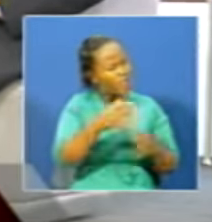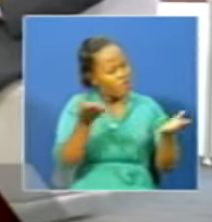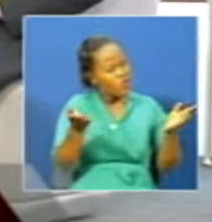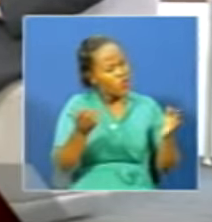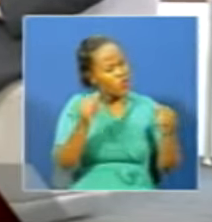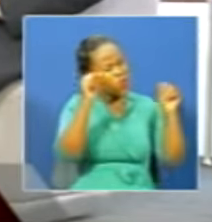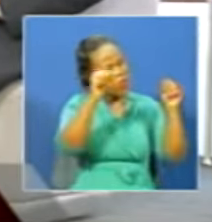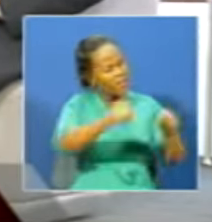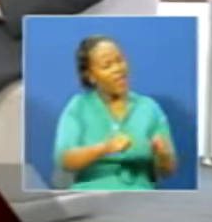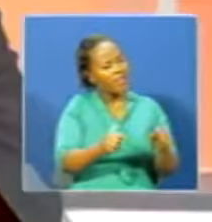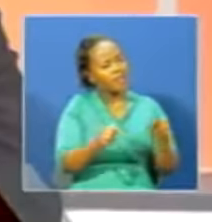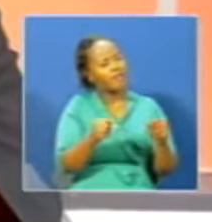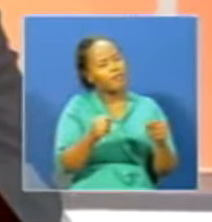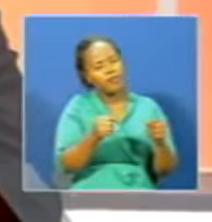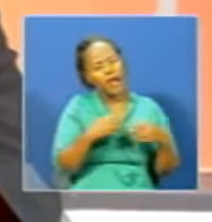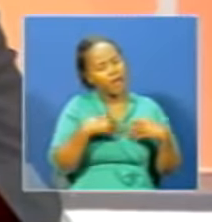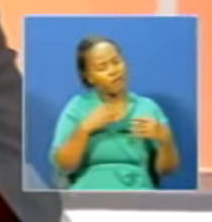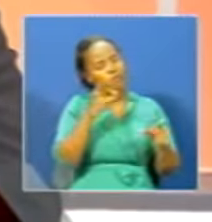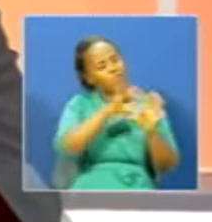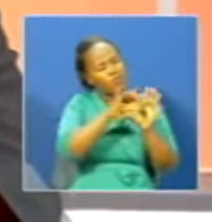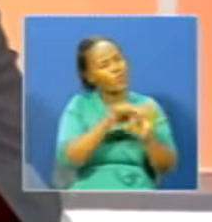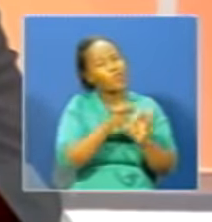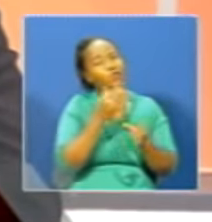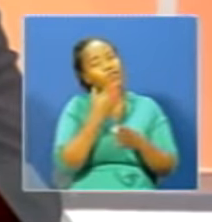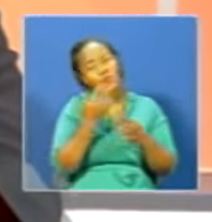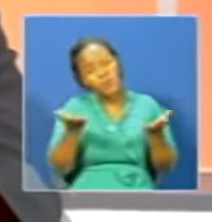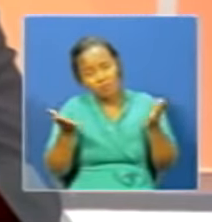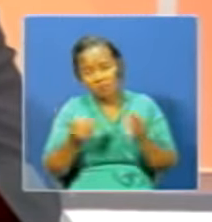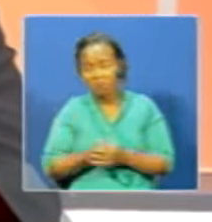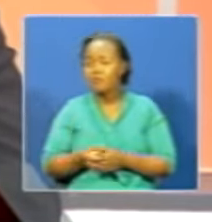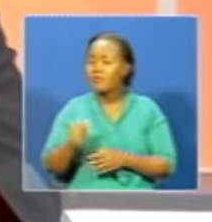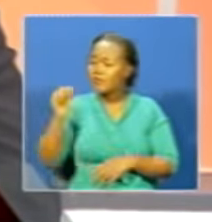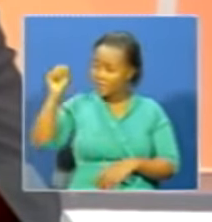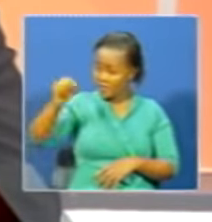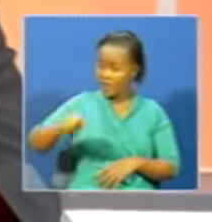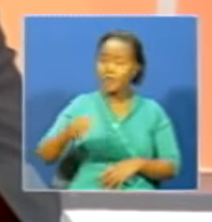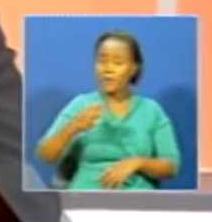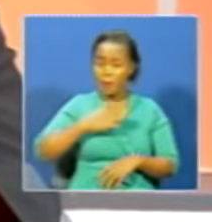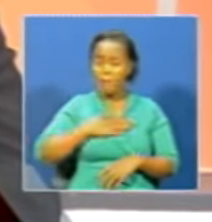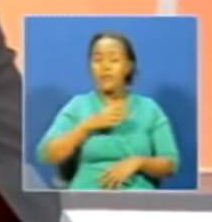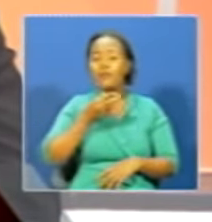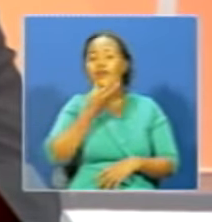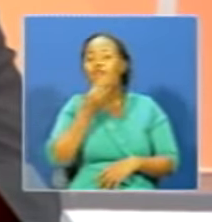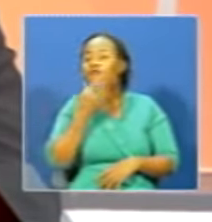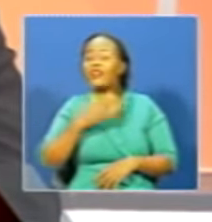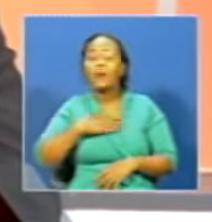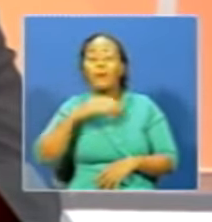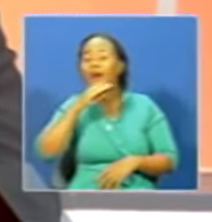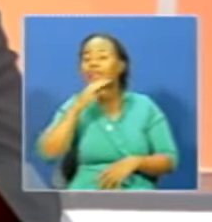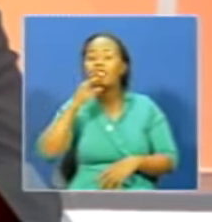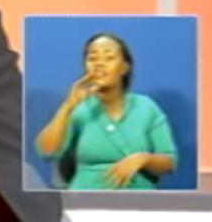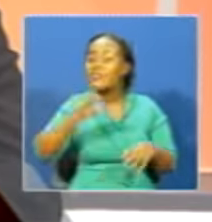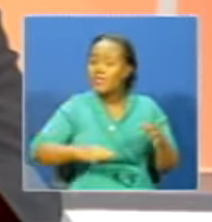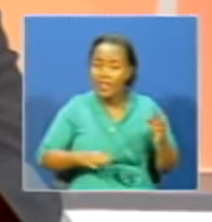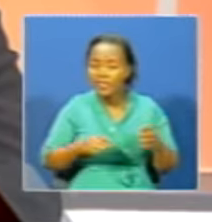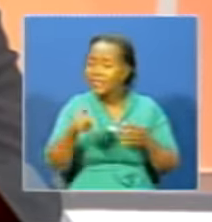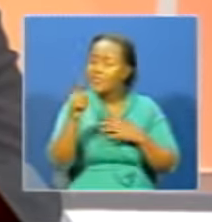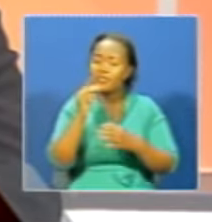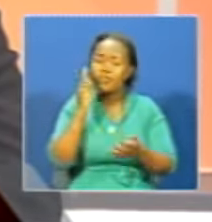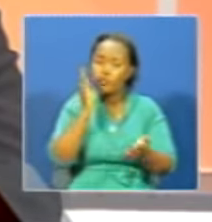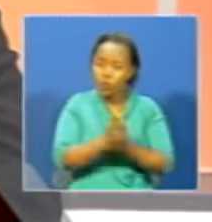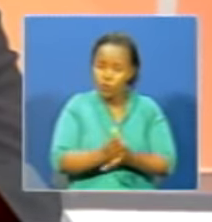block? Well, I am. I am my father's son. Tell me more about that. That's the fact of the matter.